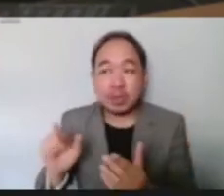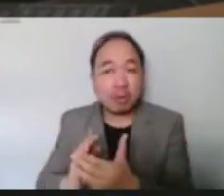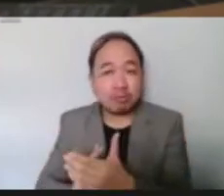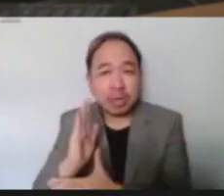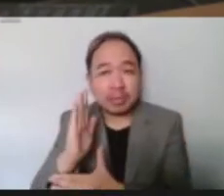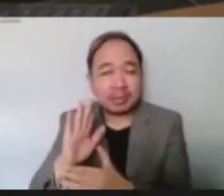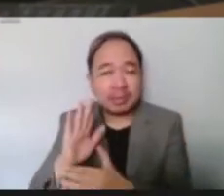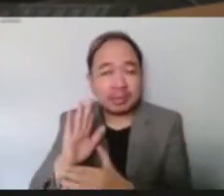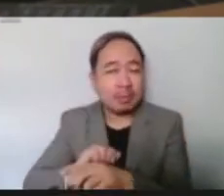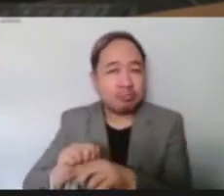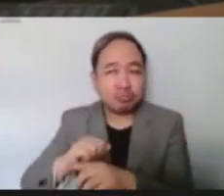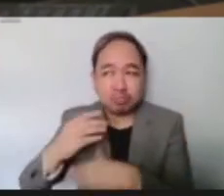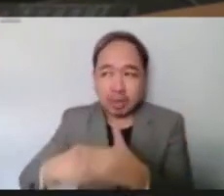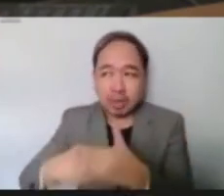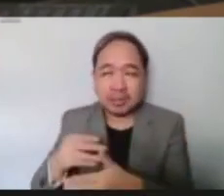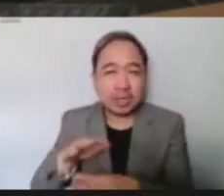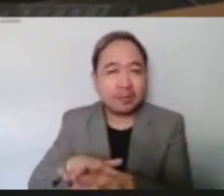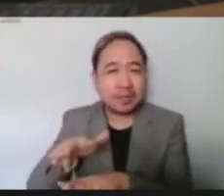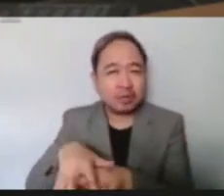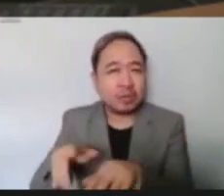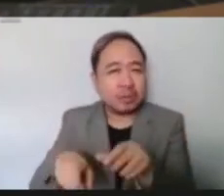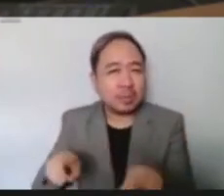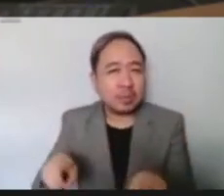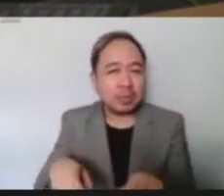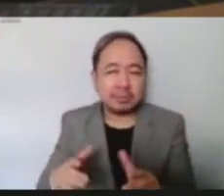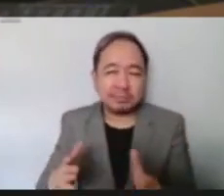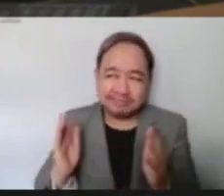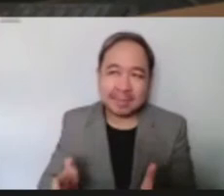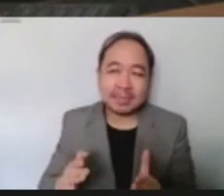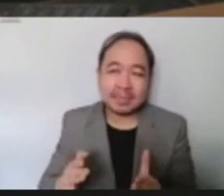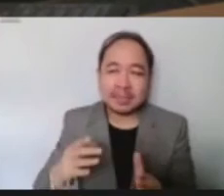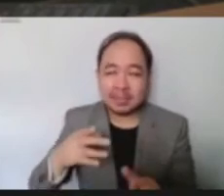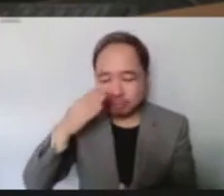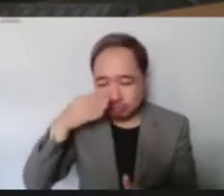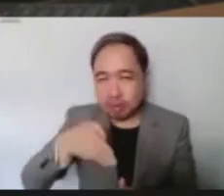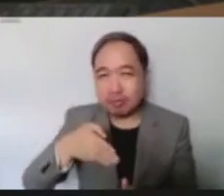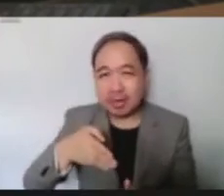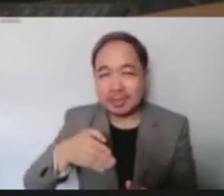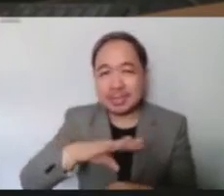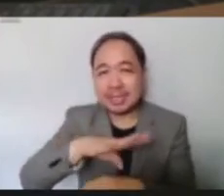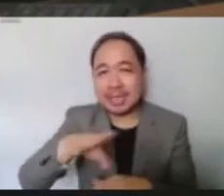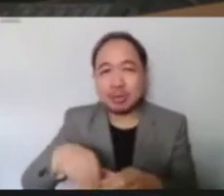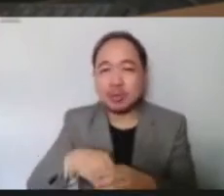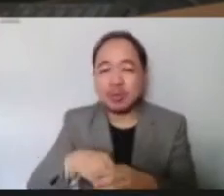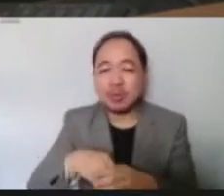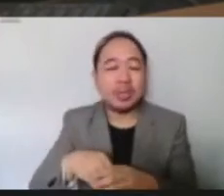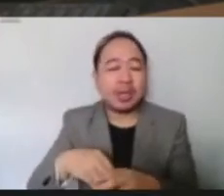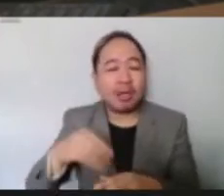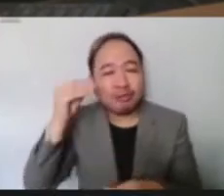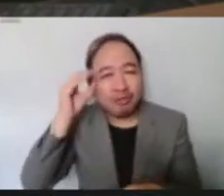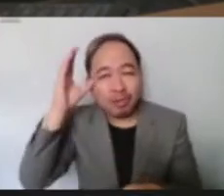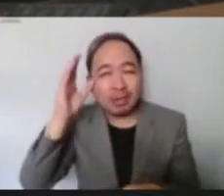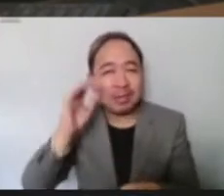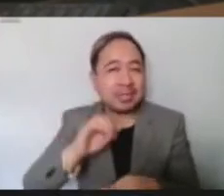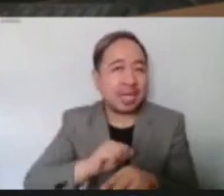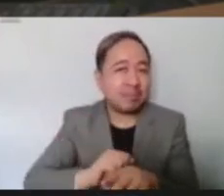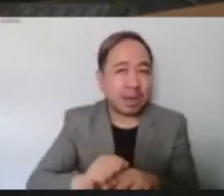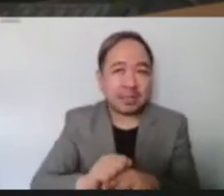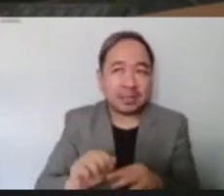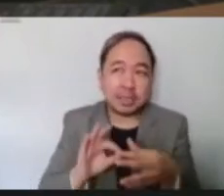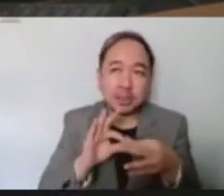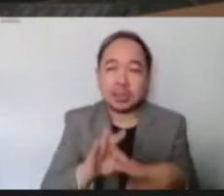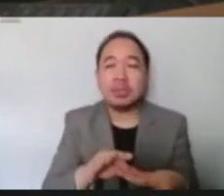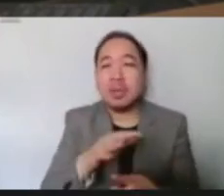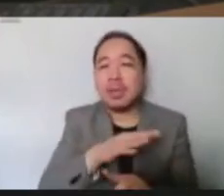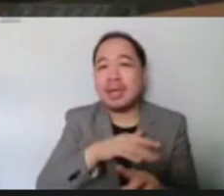concerns of the Indians people we demand to acknowledge recognize and include unique indigenous knowledge and practices relating to the Environmental Protection